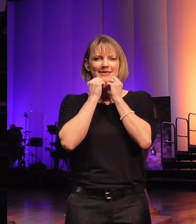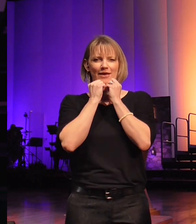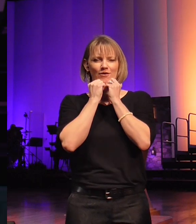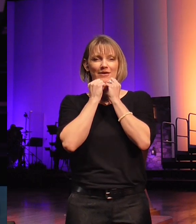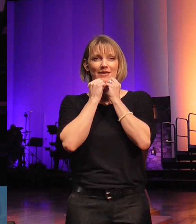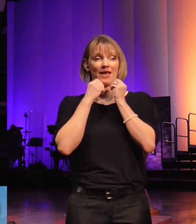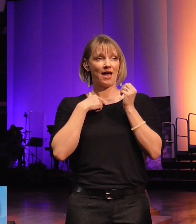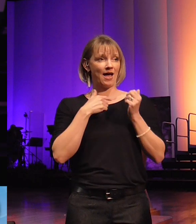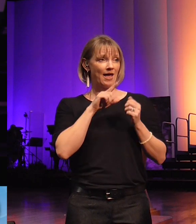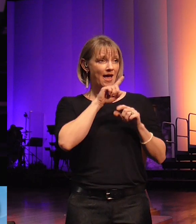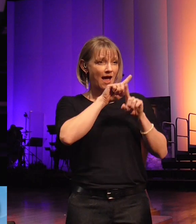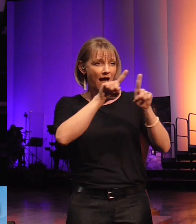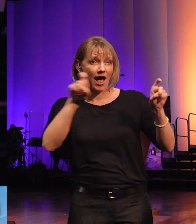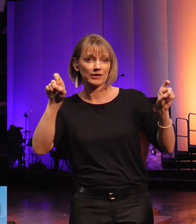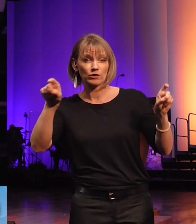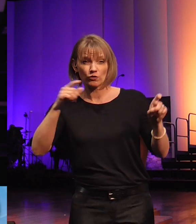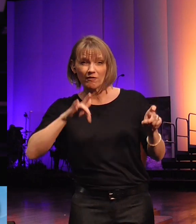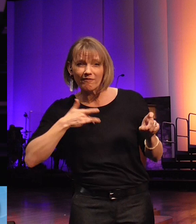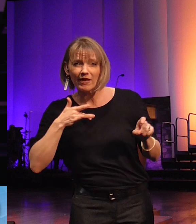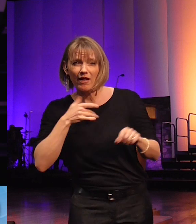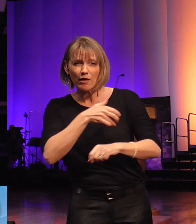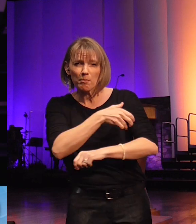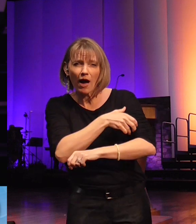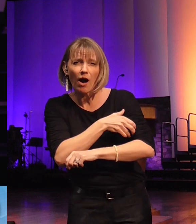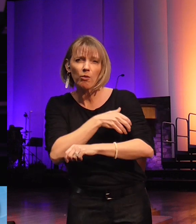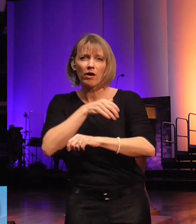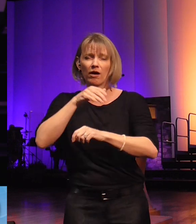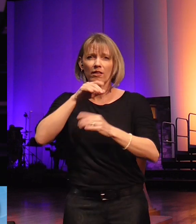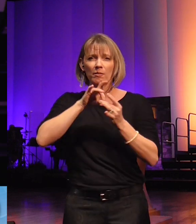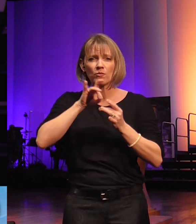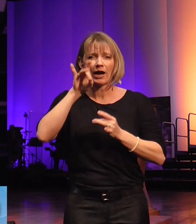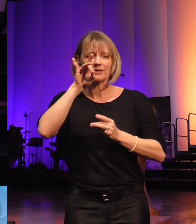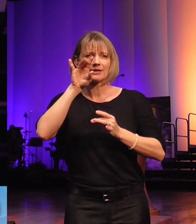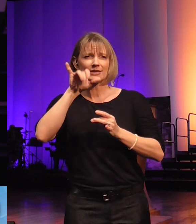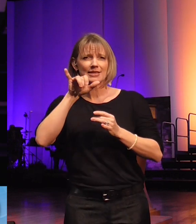And I ask you, do you feel that power and that presence and that grace?